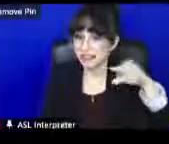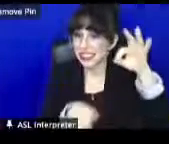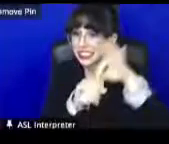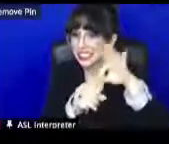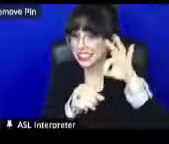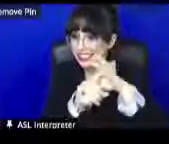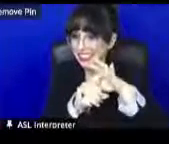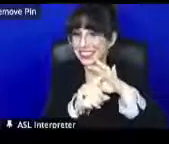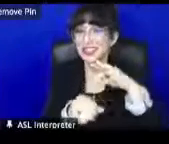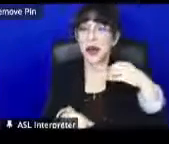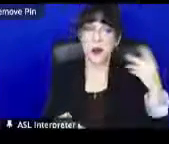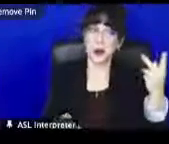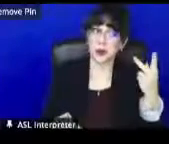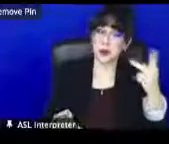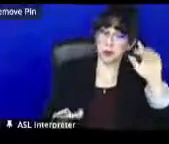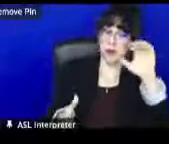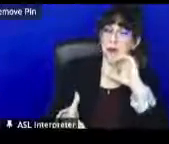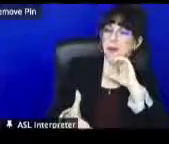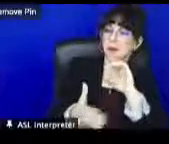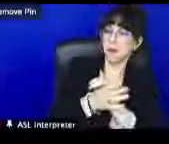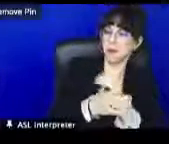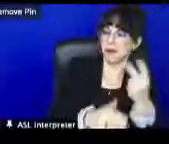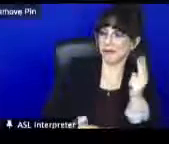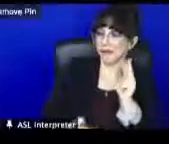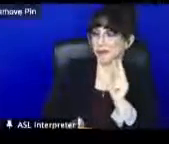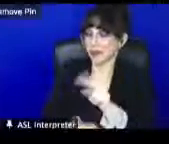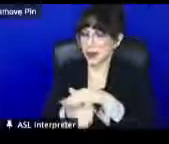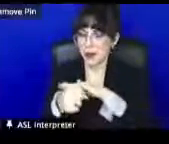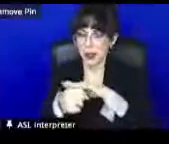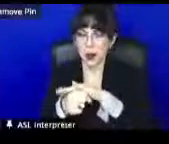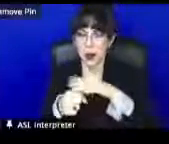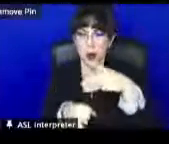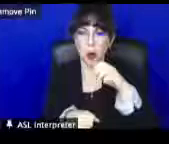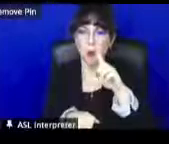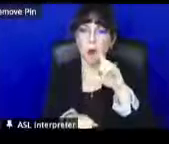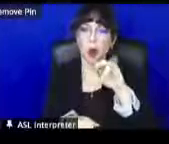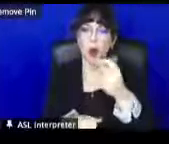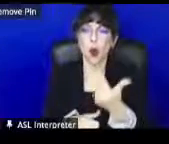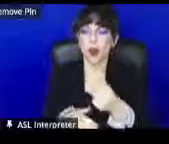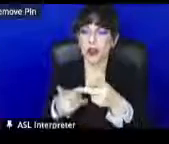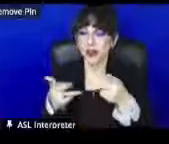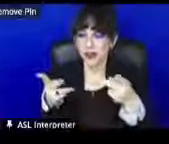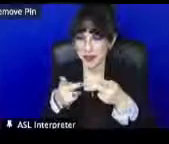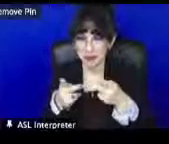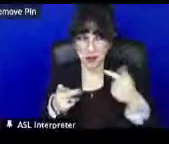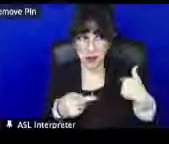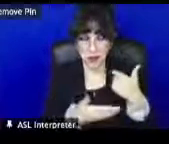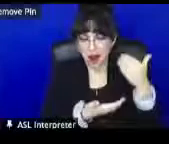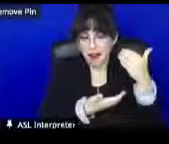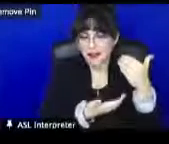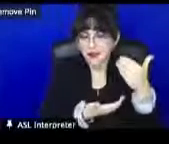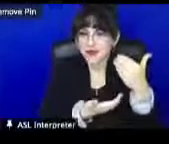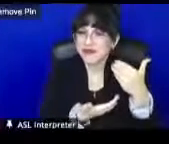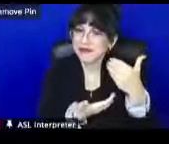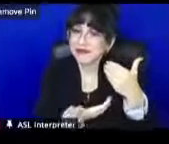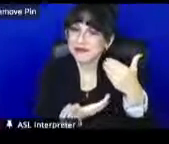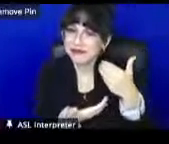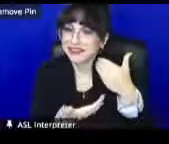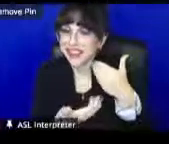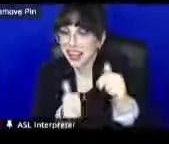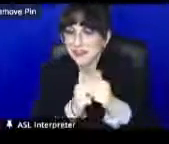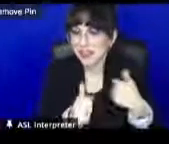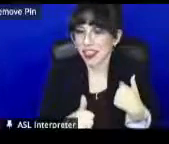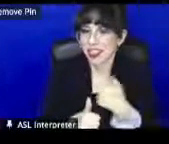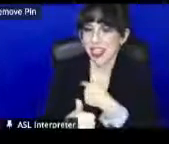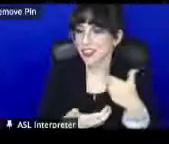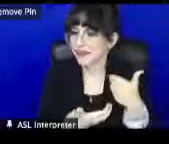polling place to vote and had our newborn adopted child with us.